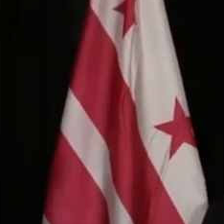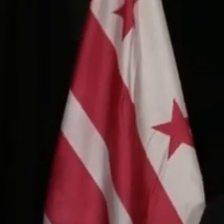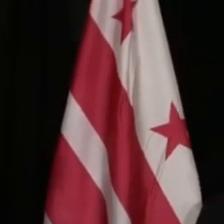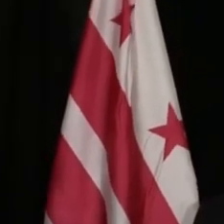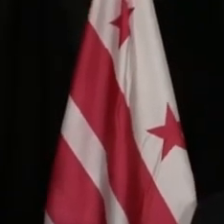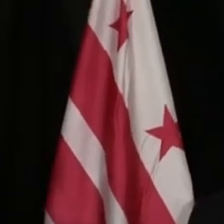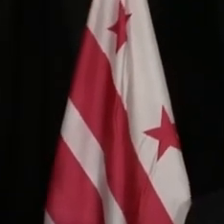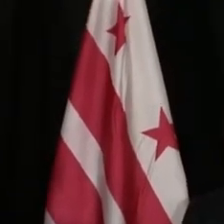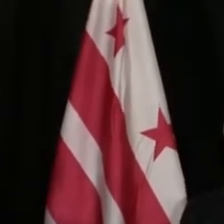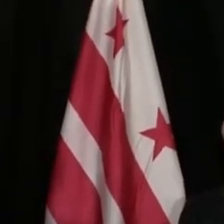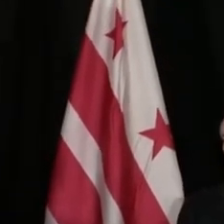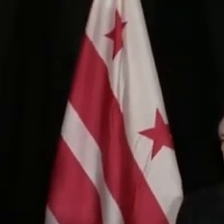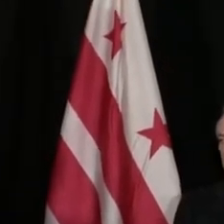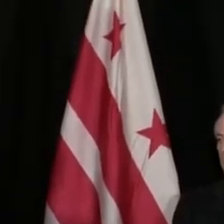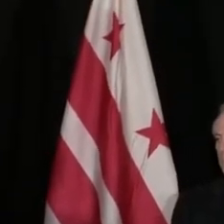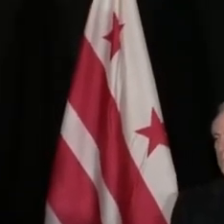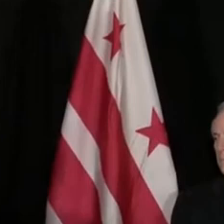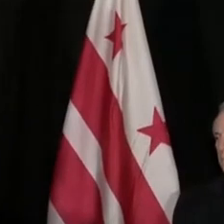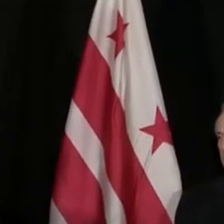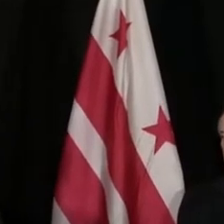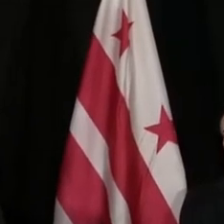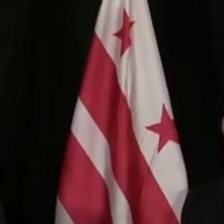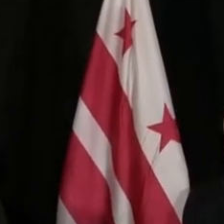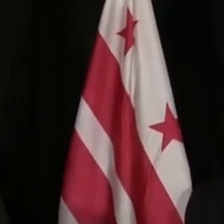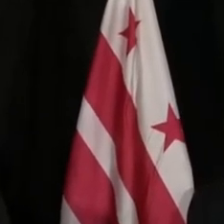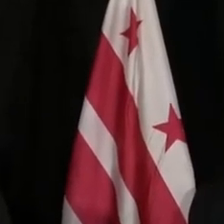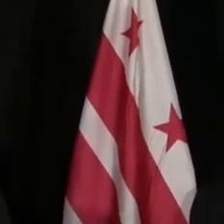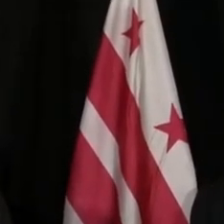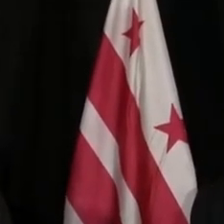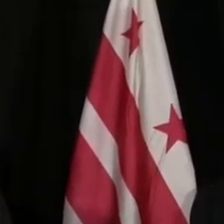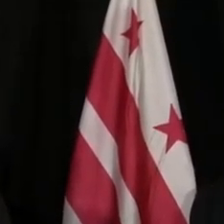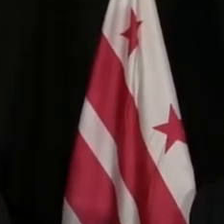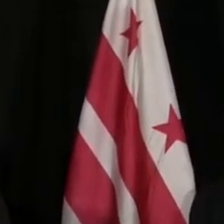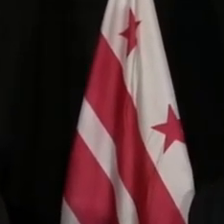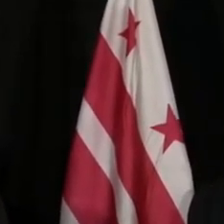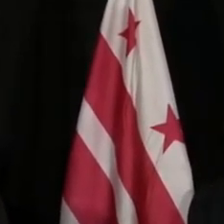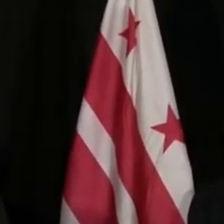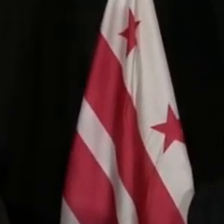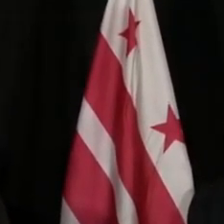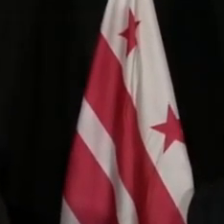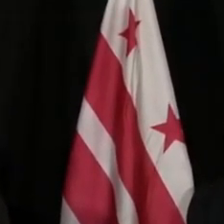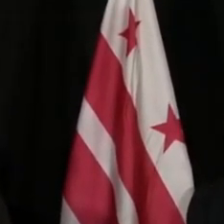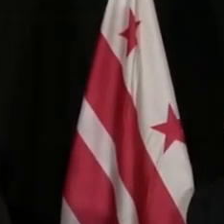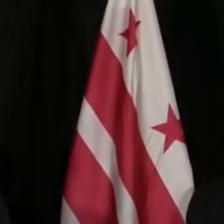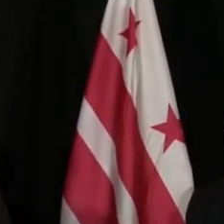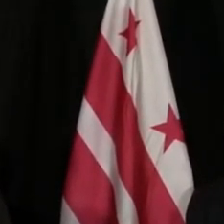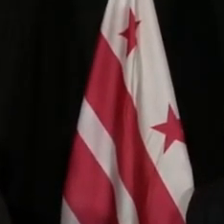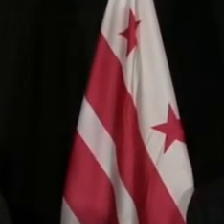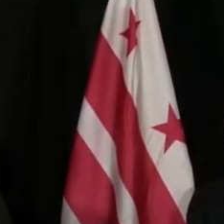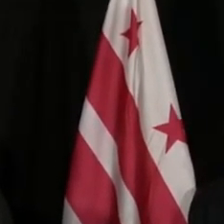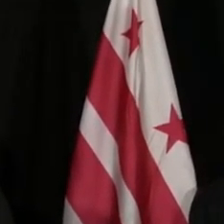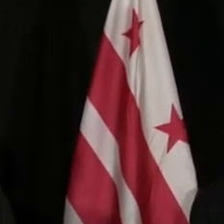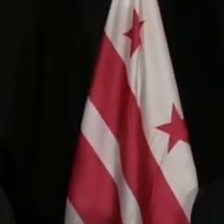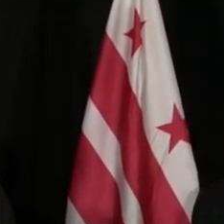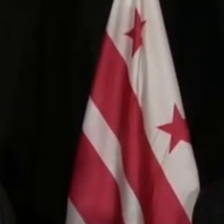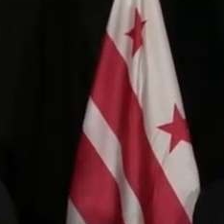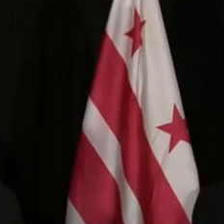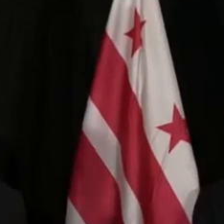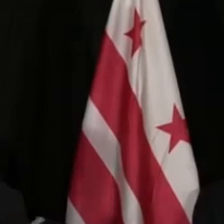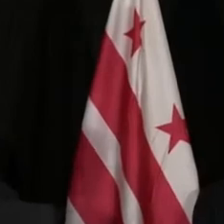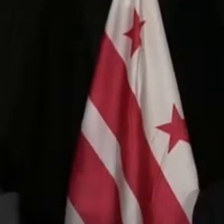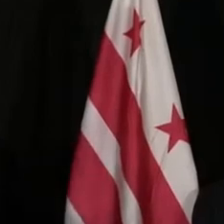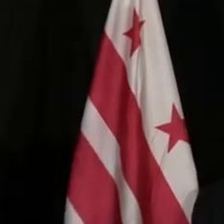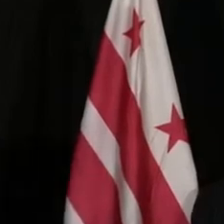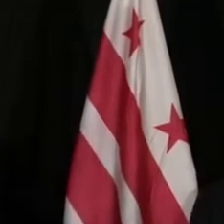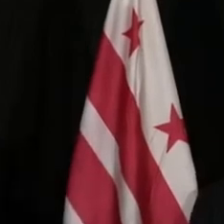Director Rodriguez, who will talk about our HSEMA response. And finally, we will hear from one of the march organizers, Dina